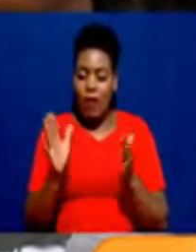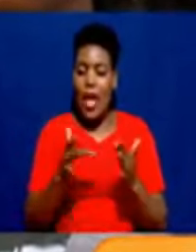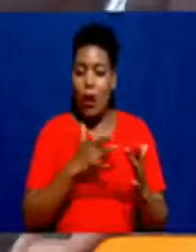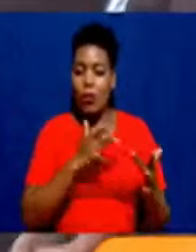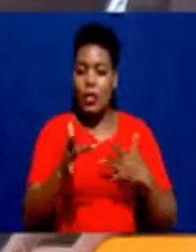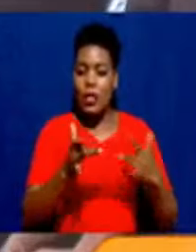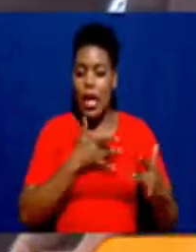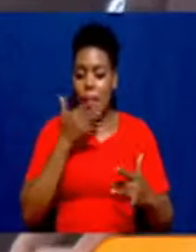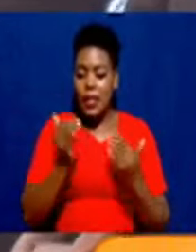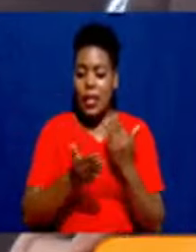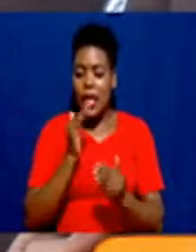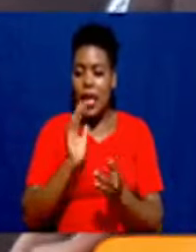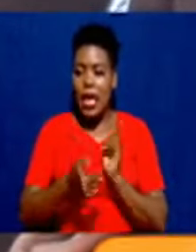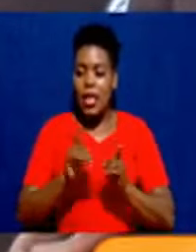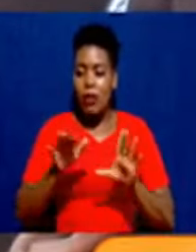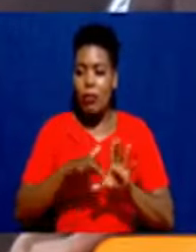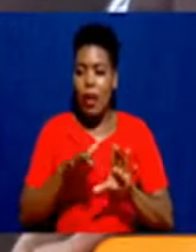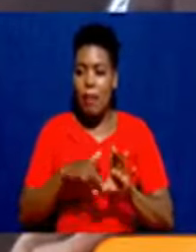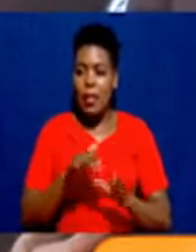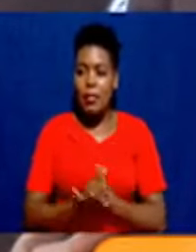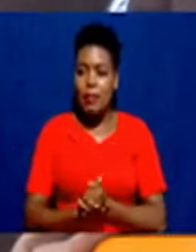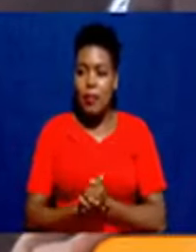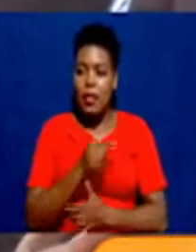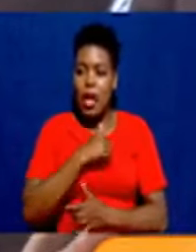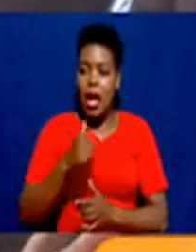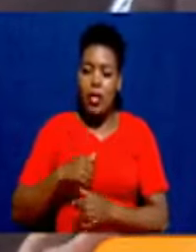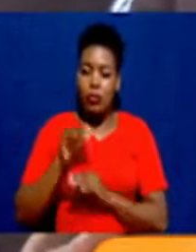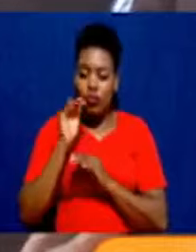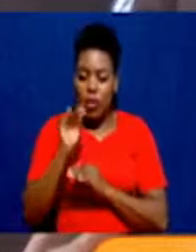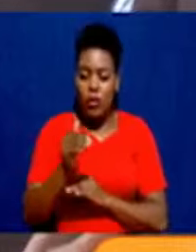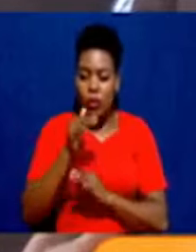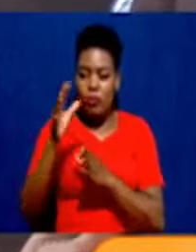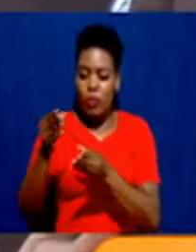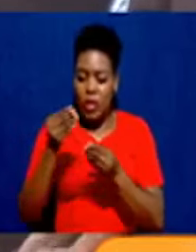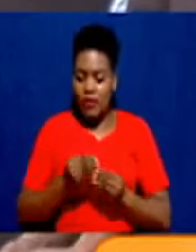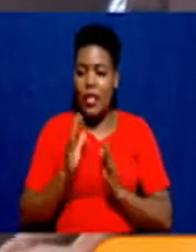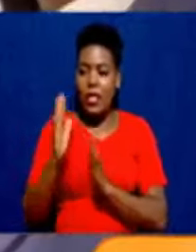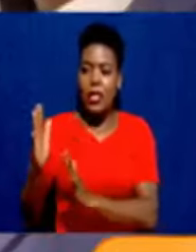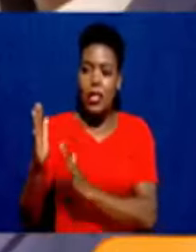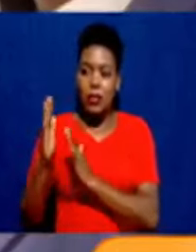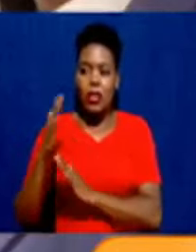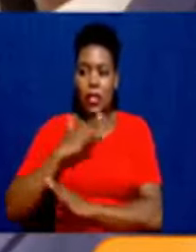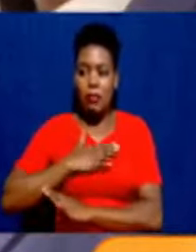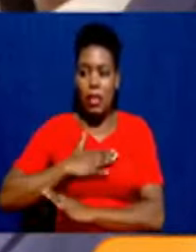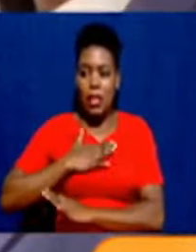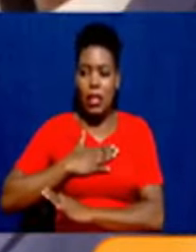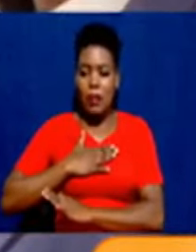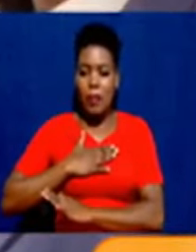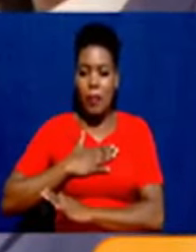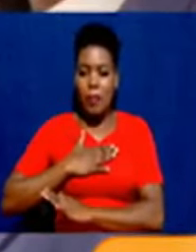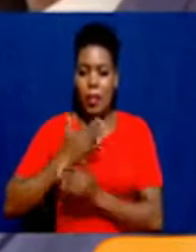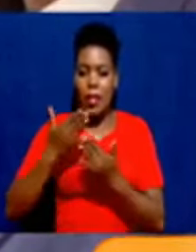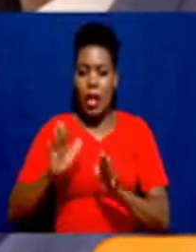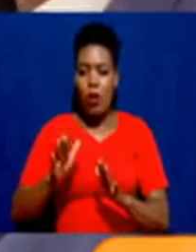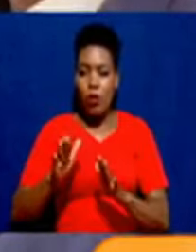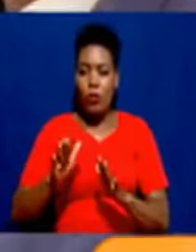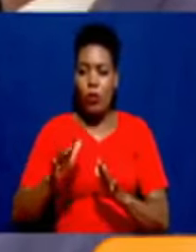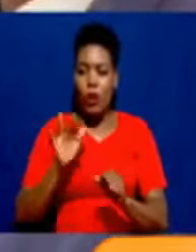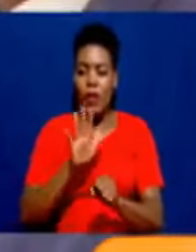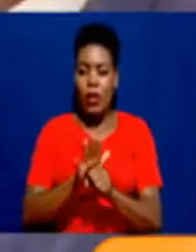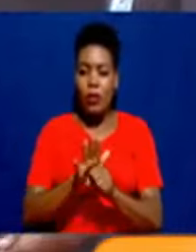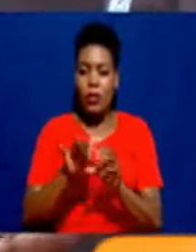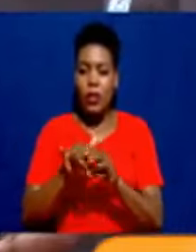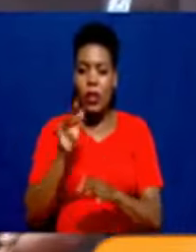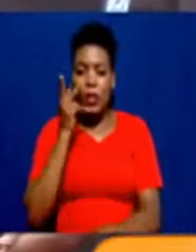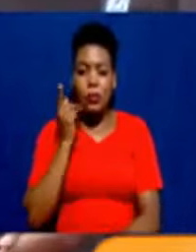many have. We request to be given even security. The loss we have encountered in